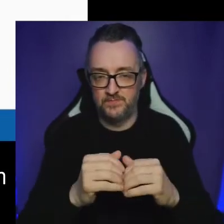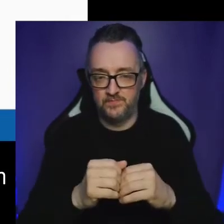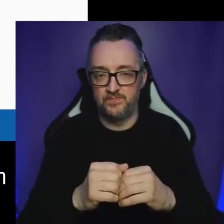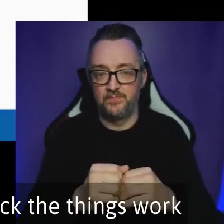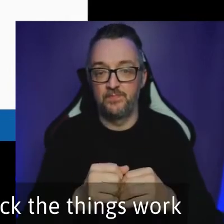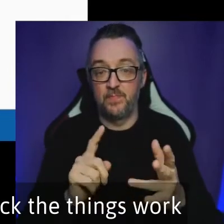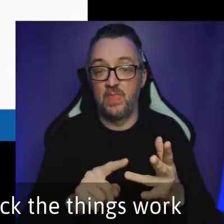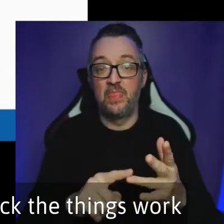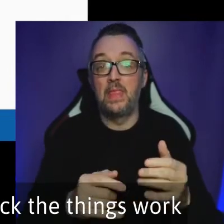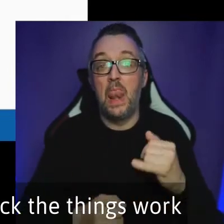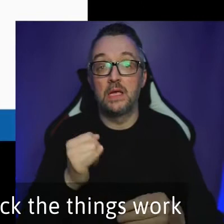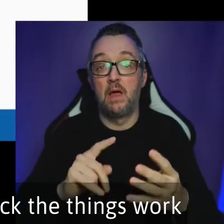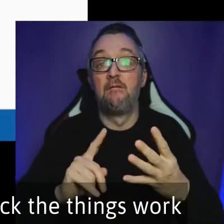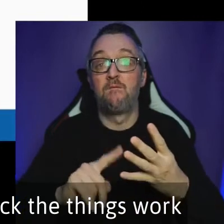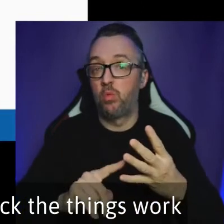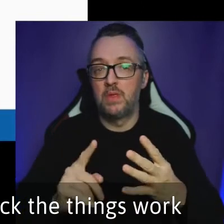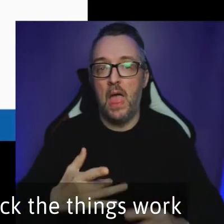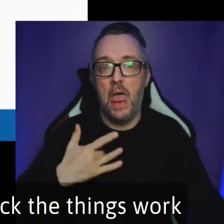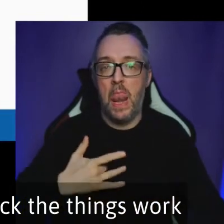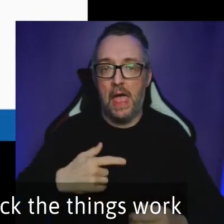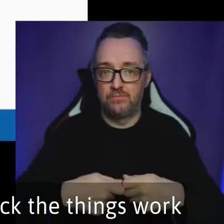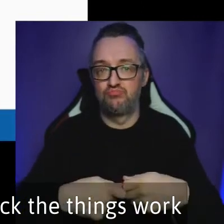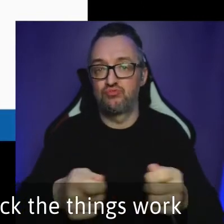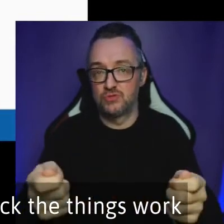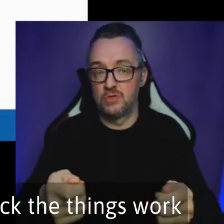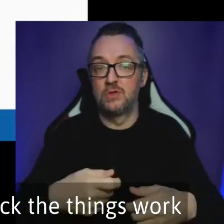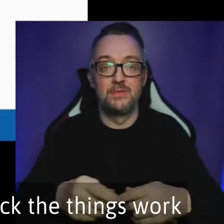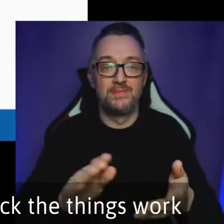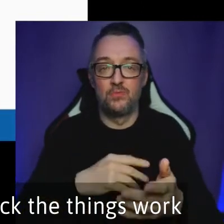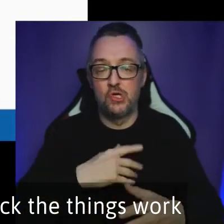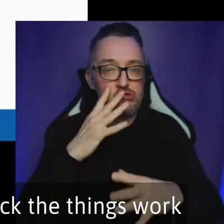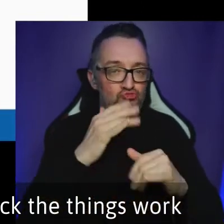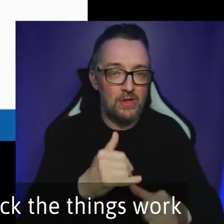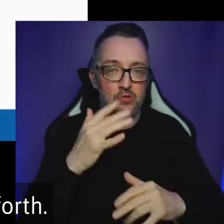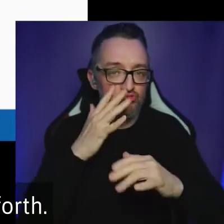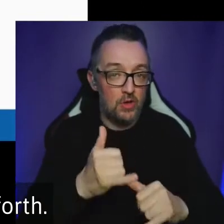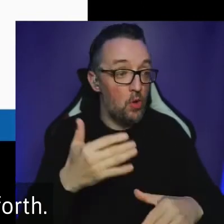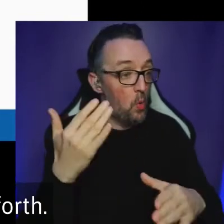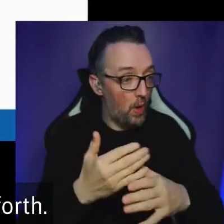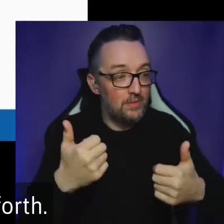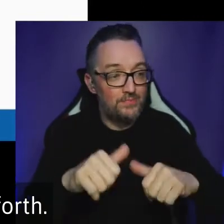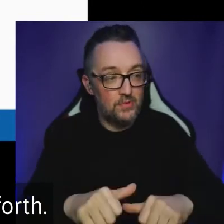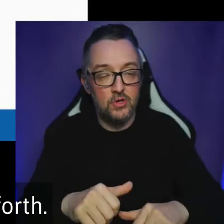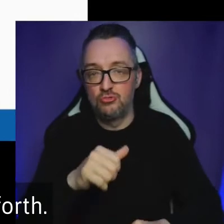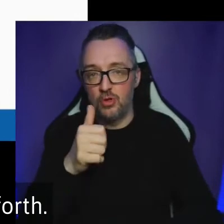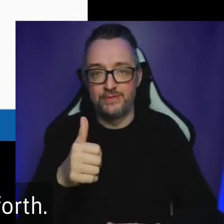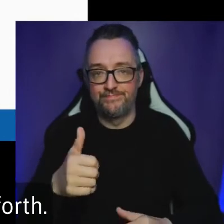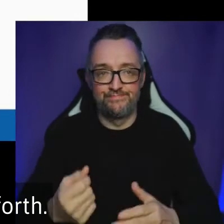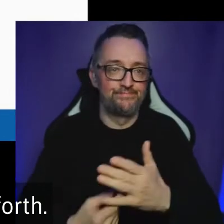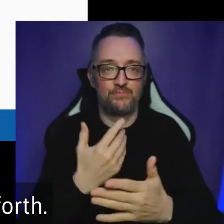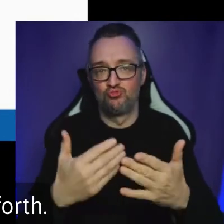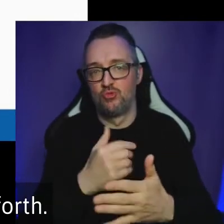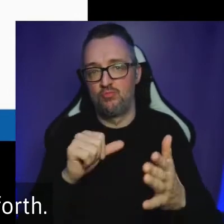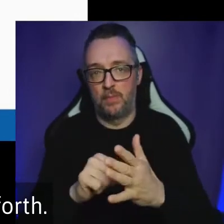use. And then live is where we kind of continually check that things work, that we're not introducing new problems and